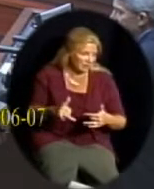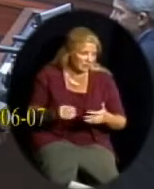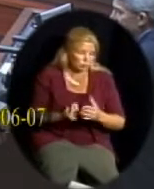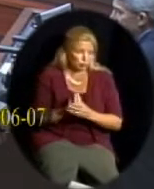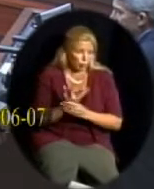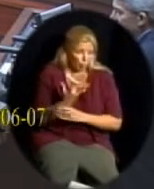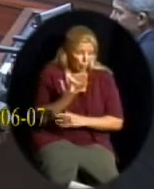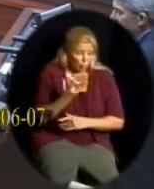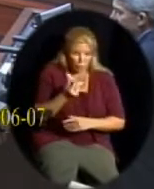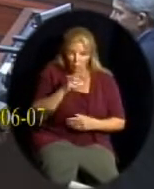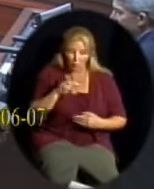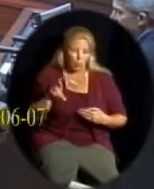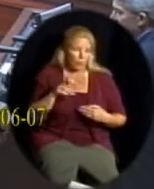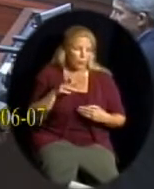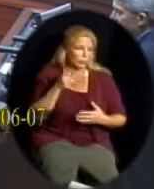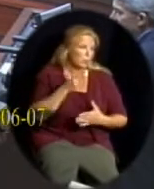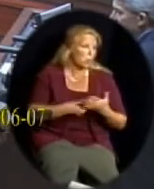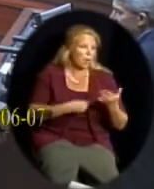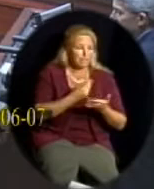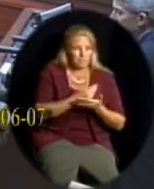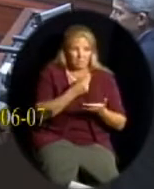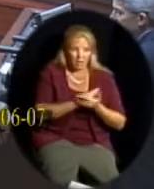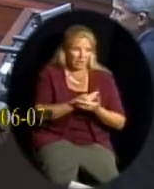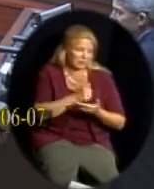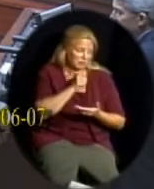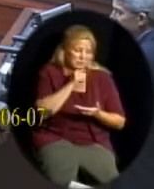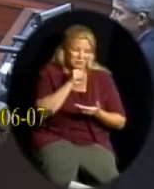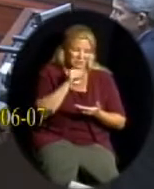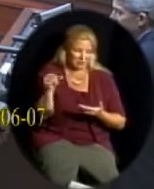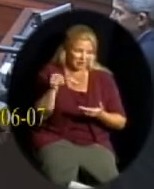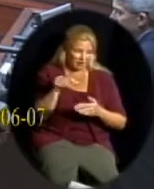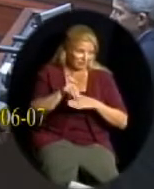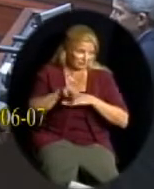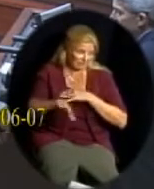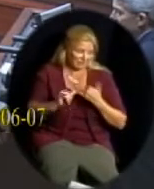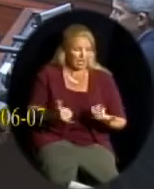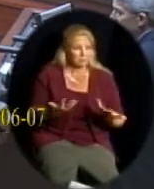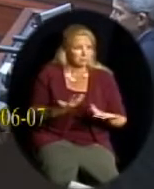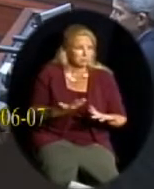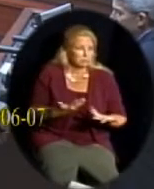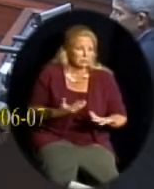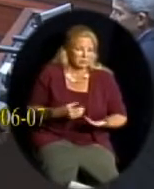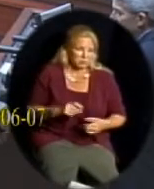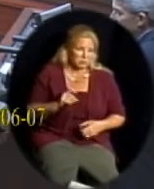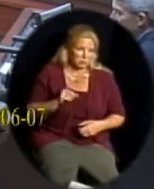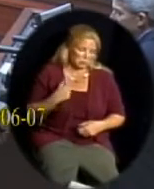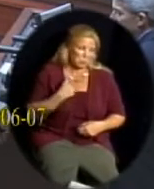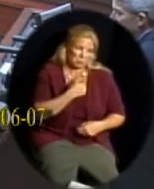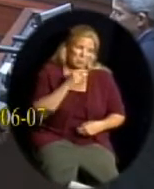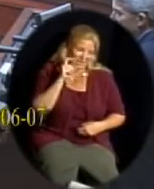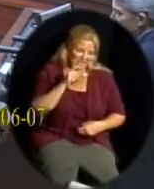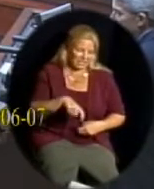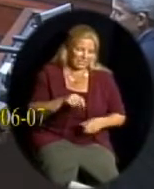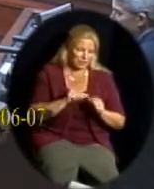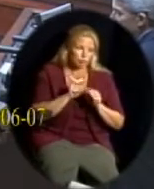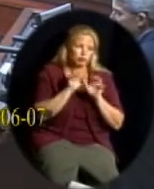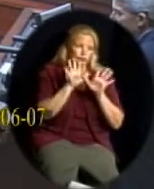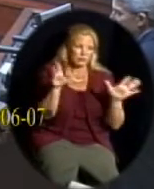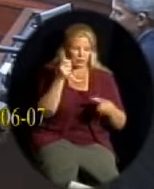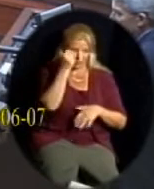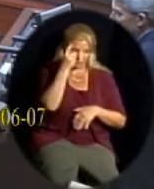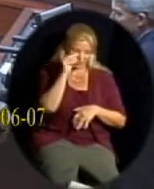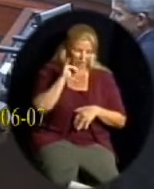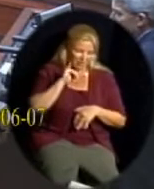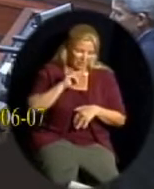solely related, would not contribute to that inflation check, so we could have a clear understanding as to where that may come into play in this analogy